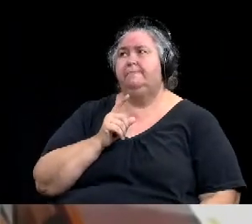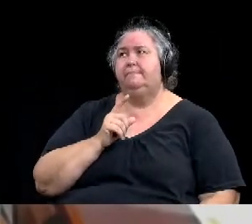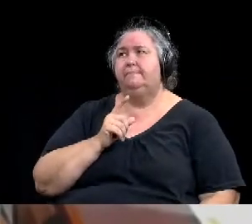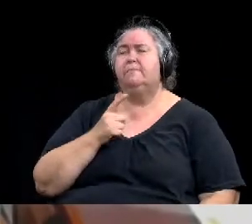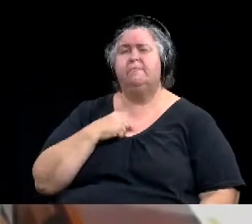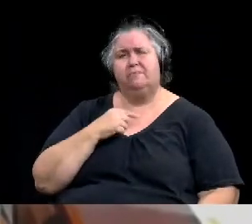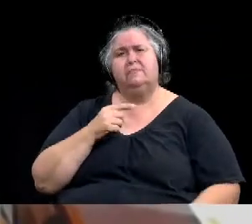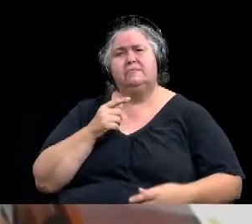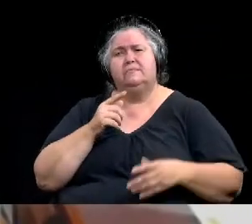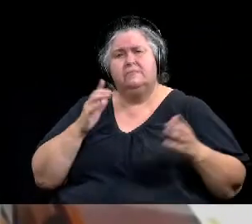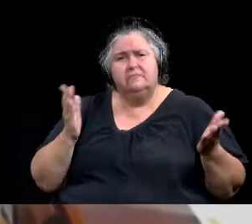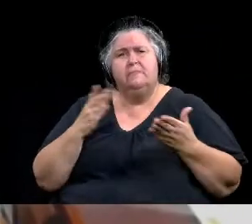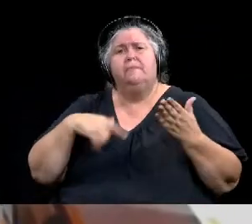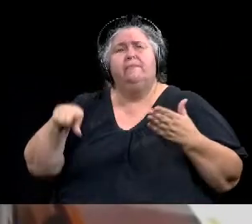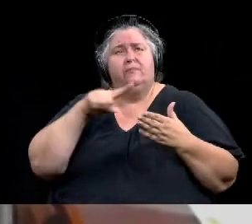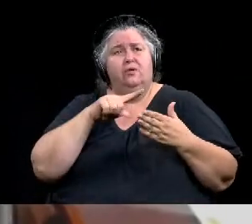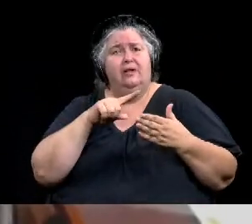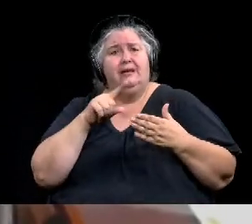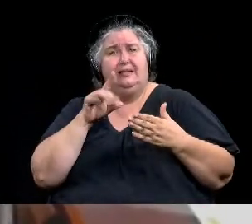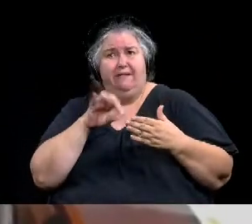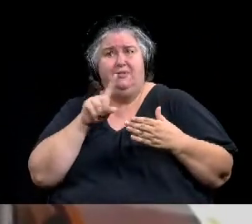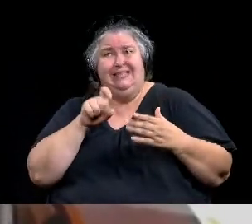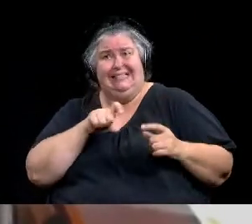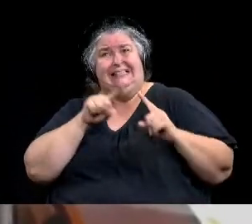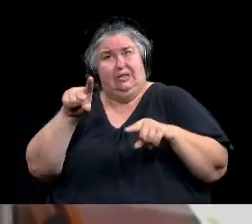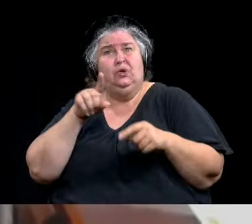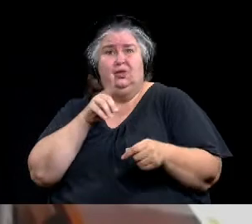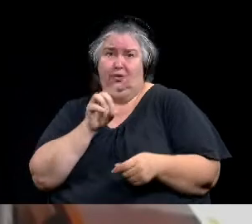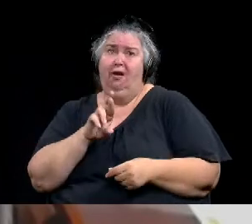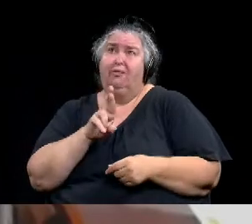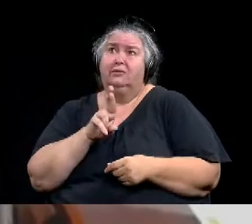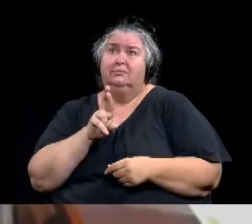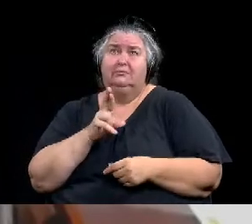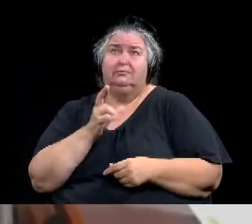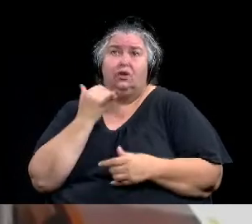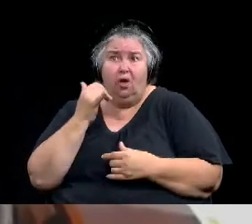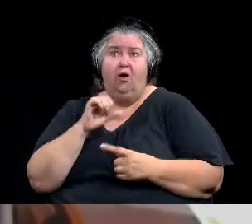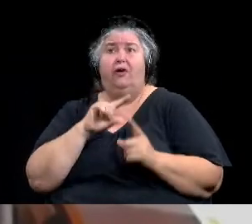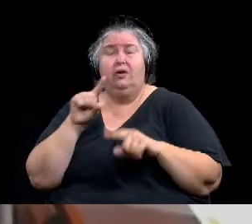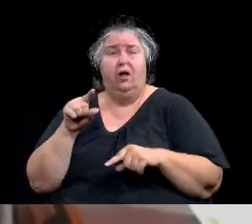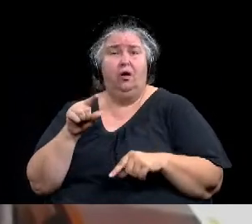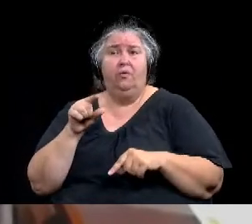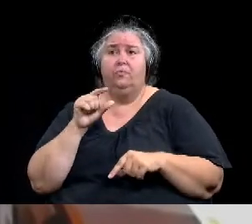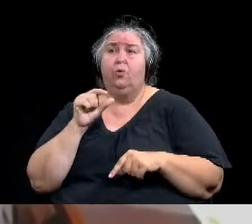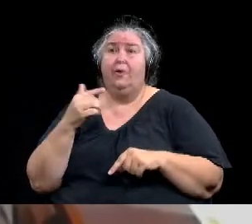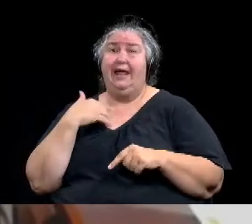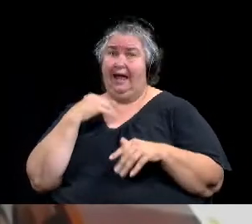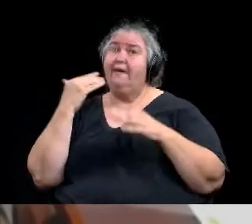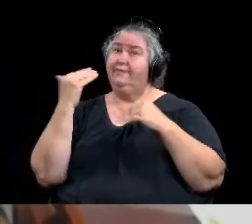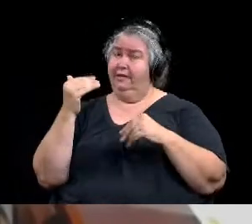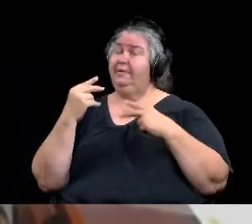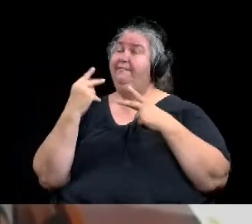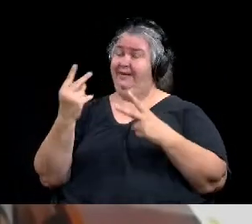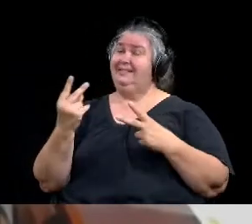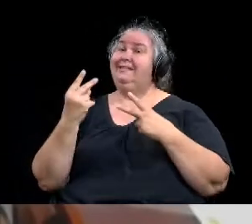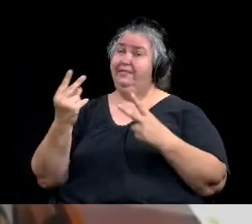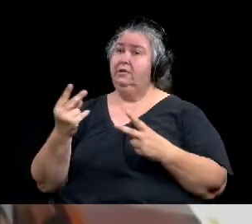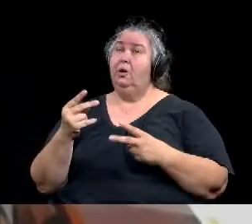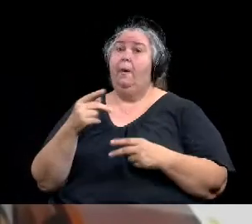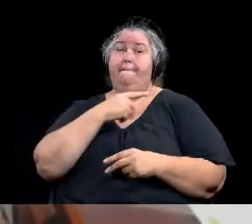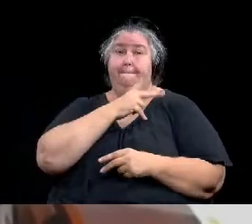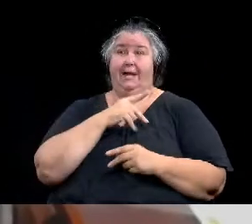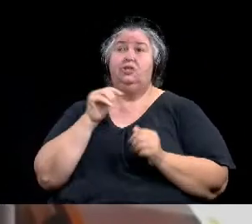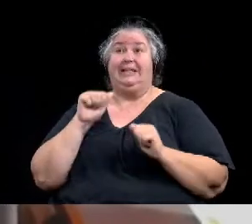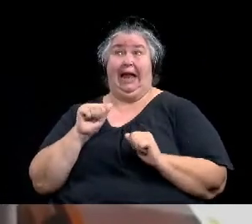safe environment for patients to come. We have limited visitor policy, so patients can have